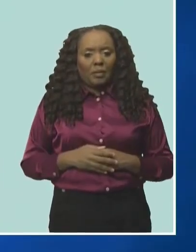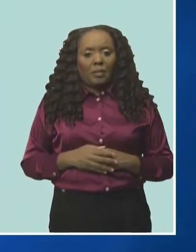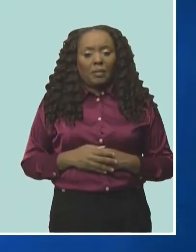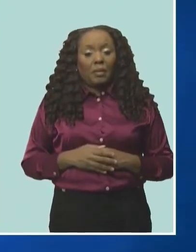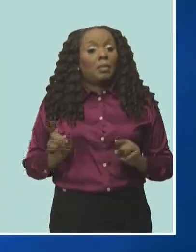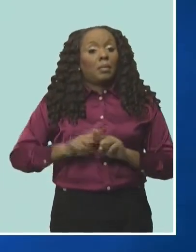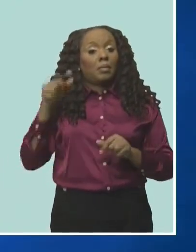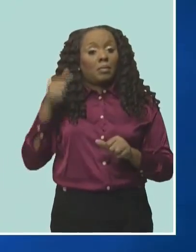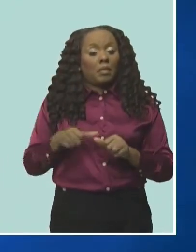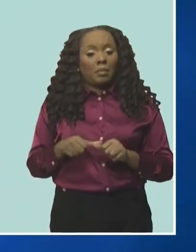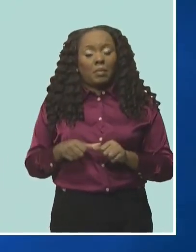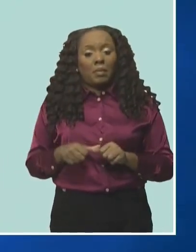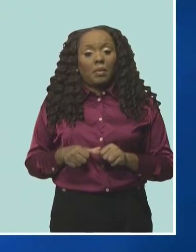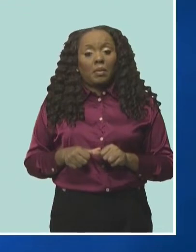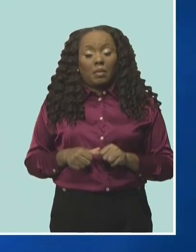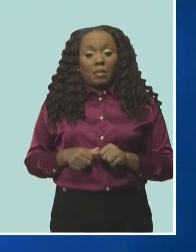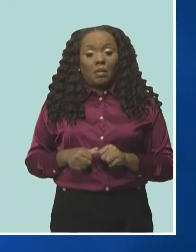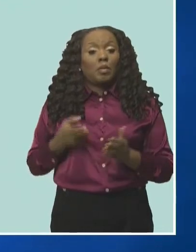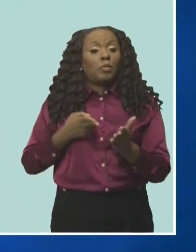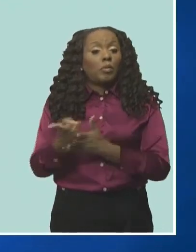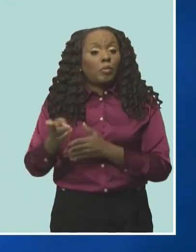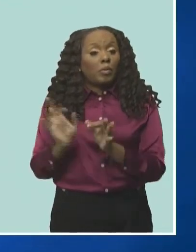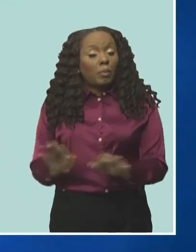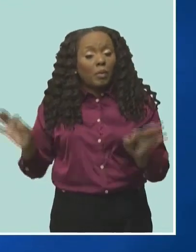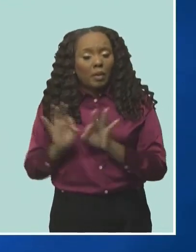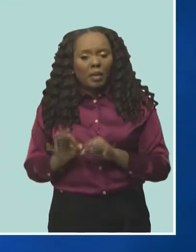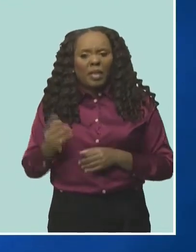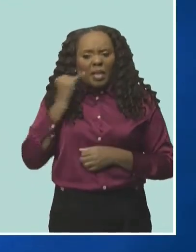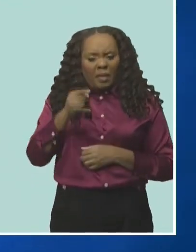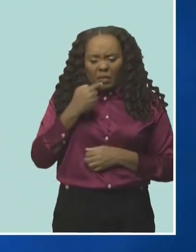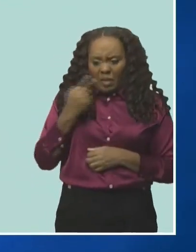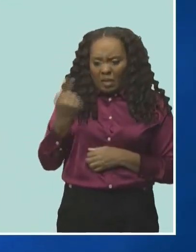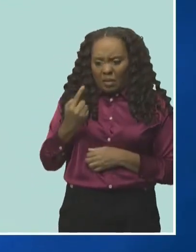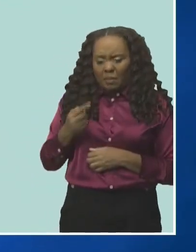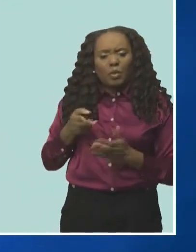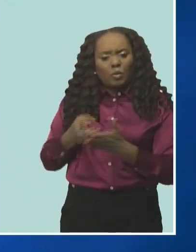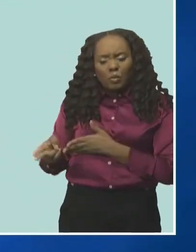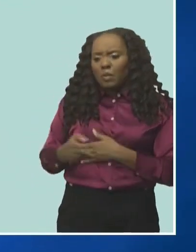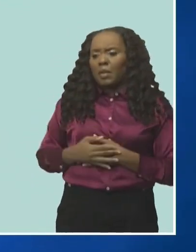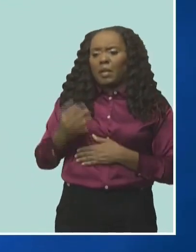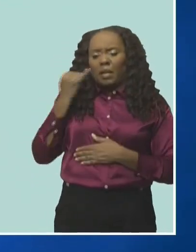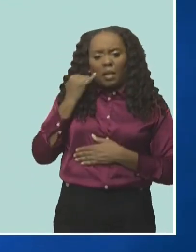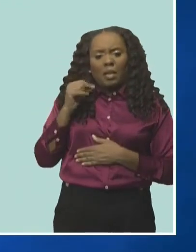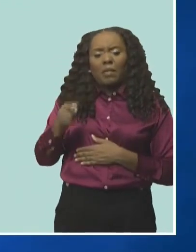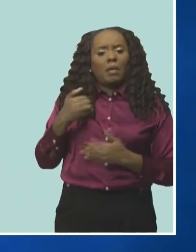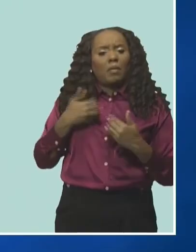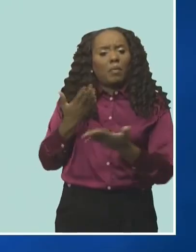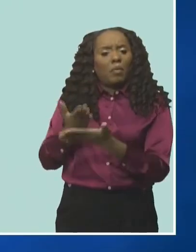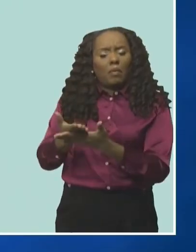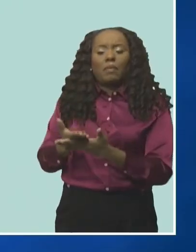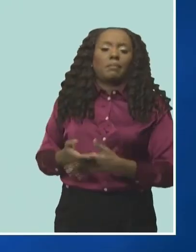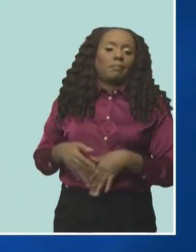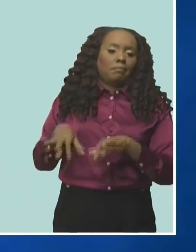truth. If you say something that is objectively verifiable, that is proven, if you have a perspective on something that you can prove, that is